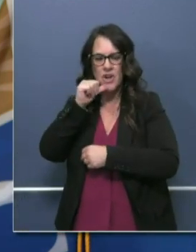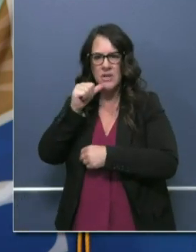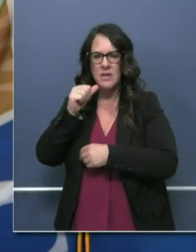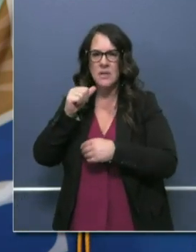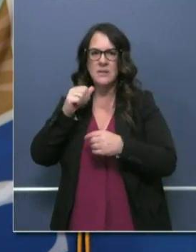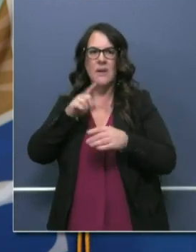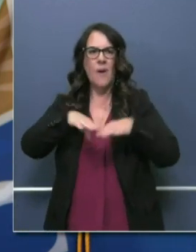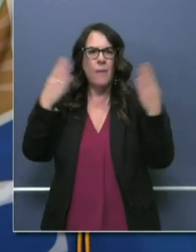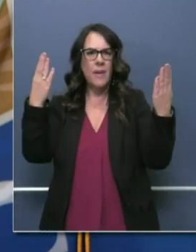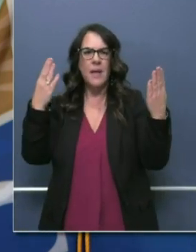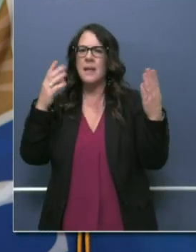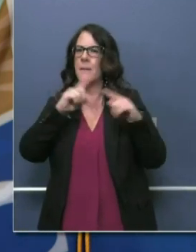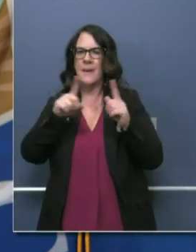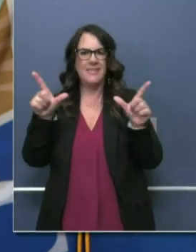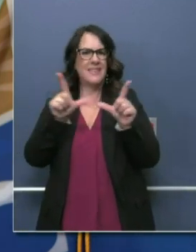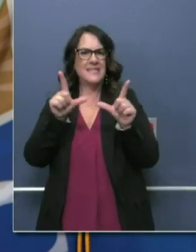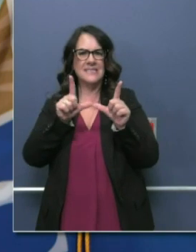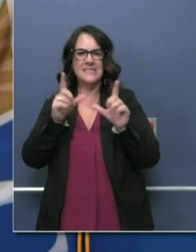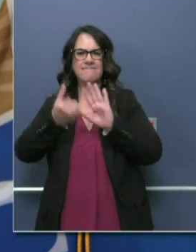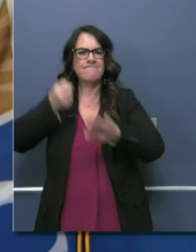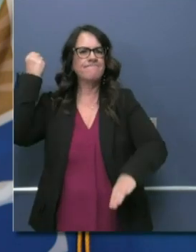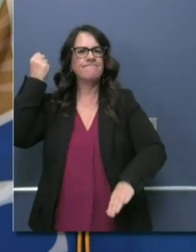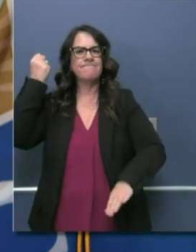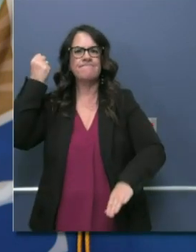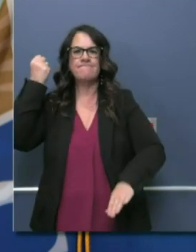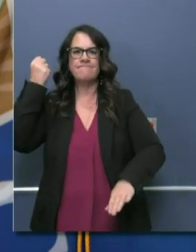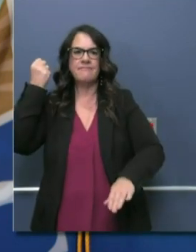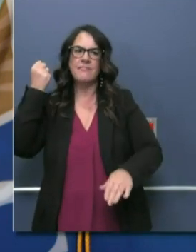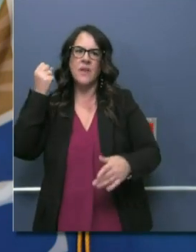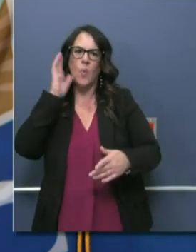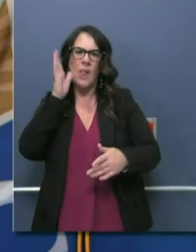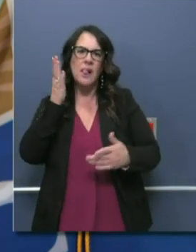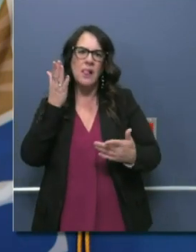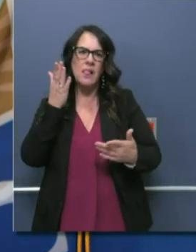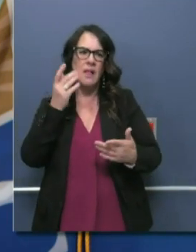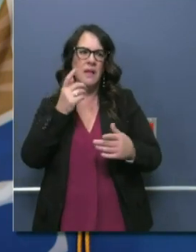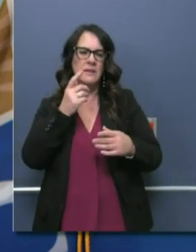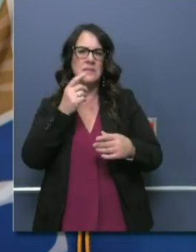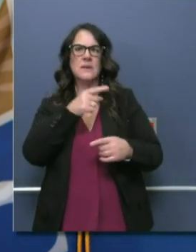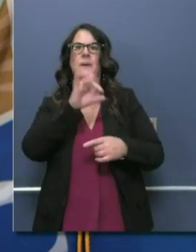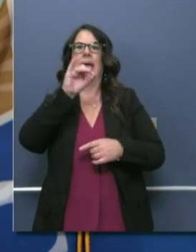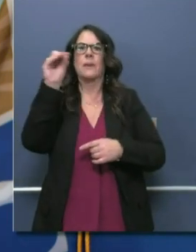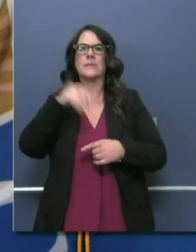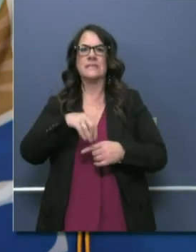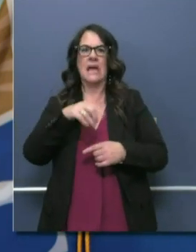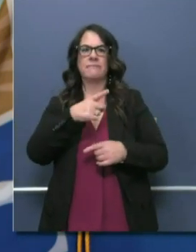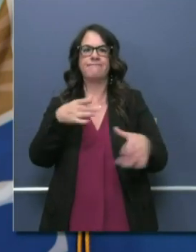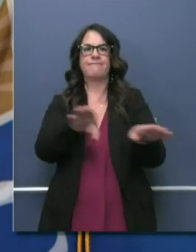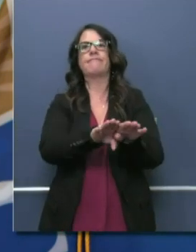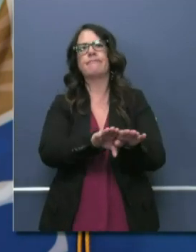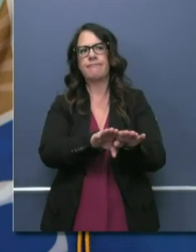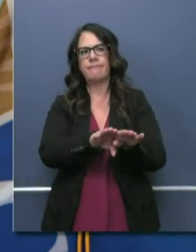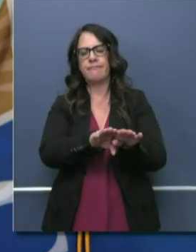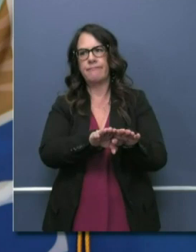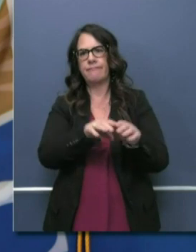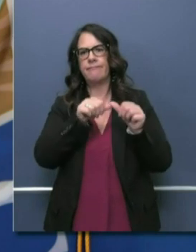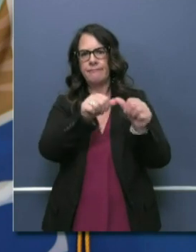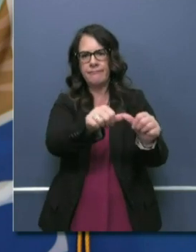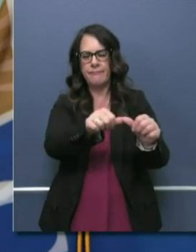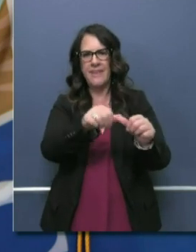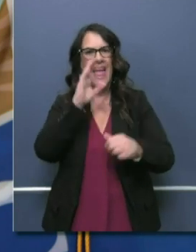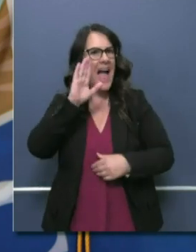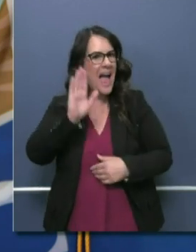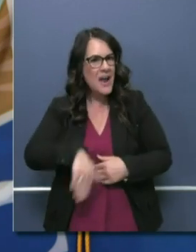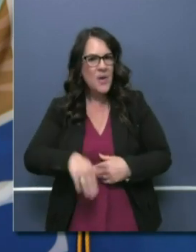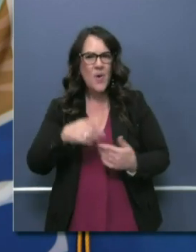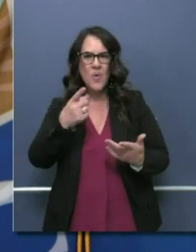down because of licenses that were threatened to be pulled. There's no reason to do that. I know there's a deep